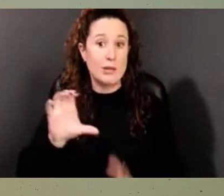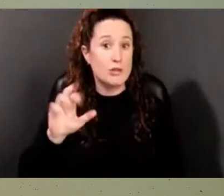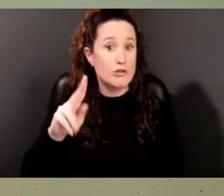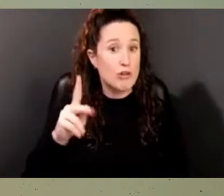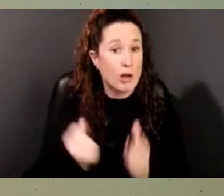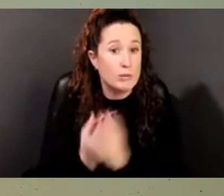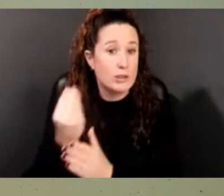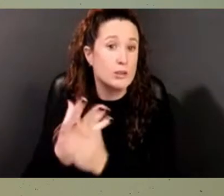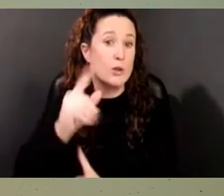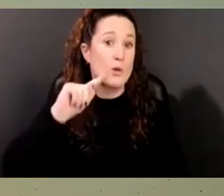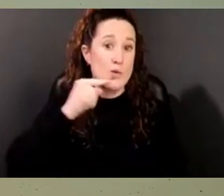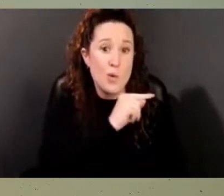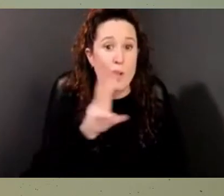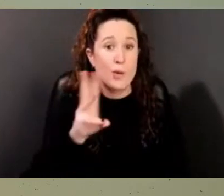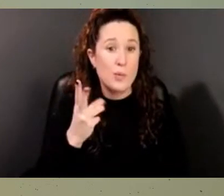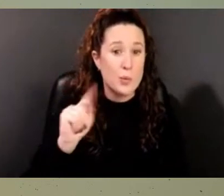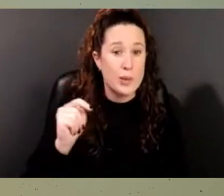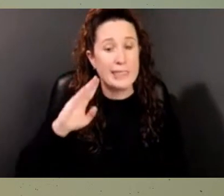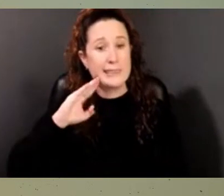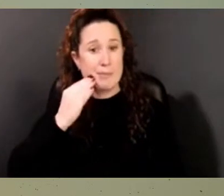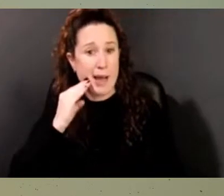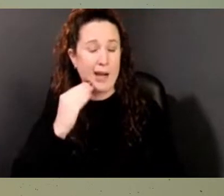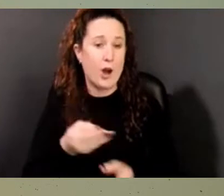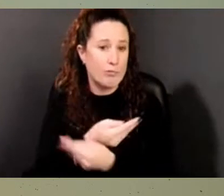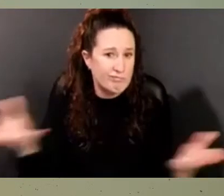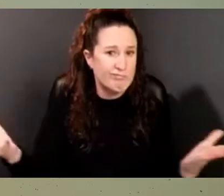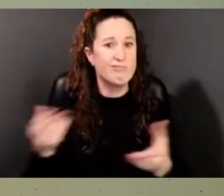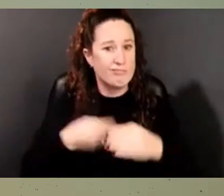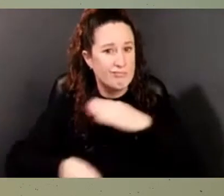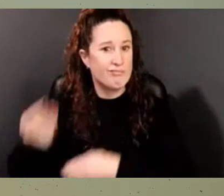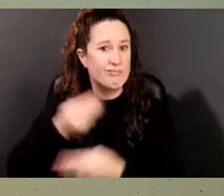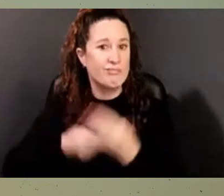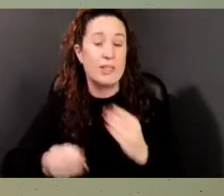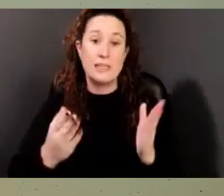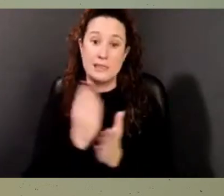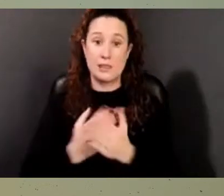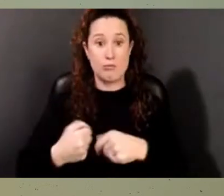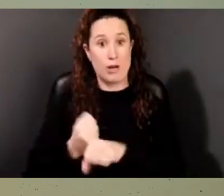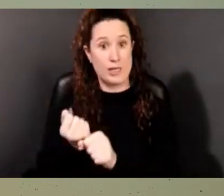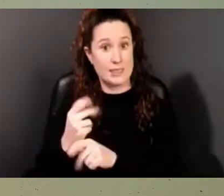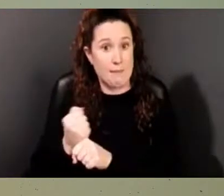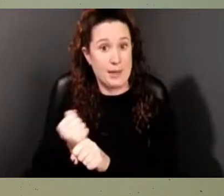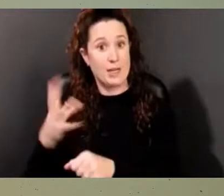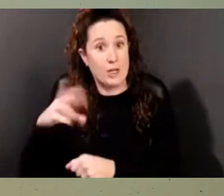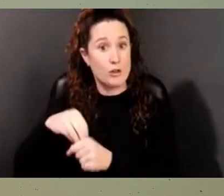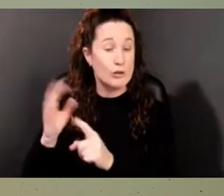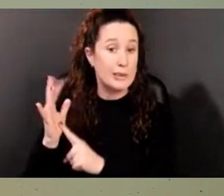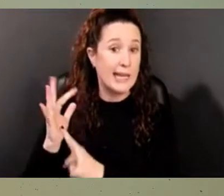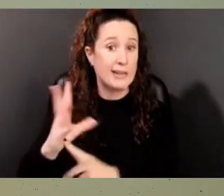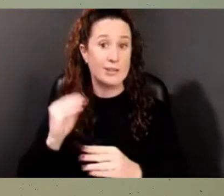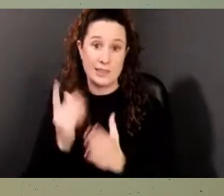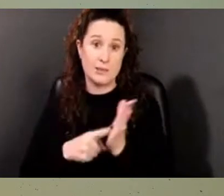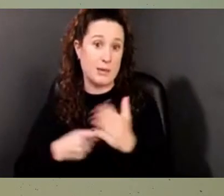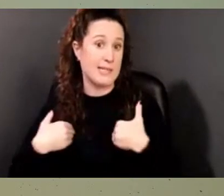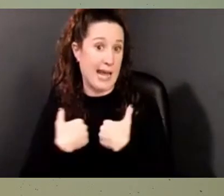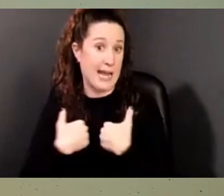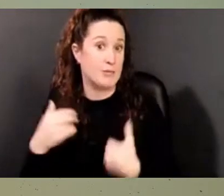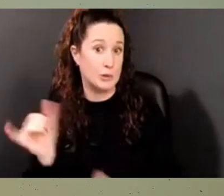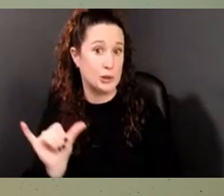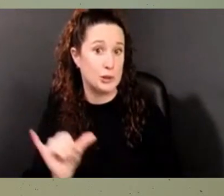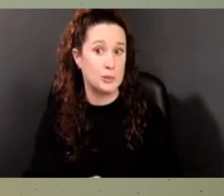tobacco, some of the products they made, like candles, and some of the animals. Next slide.